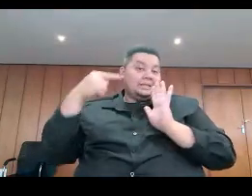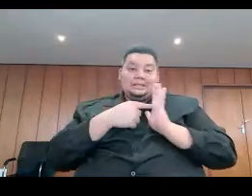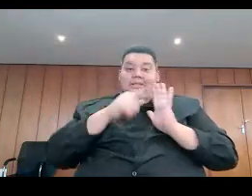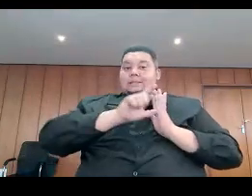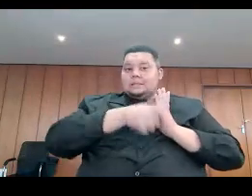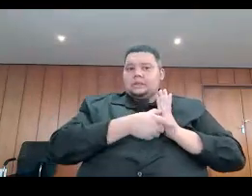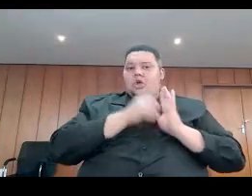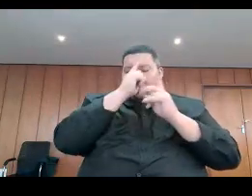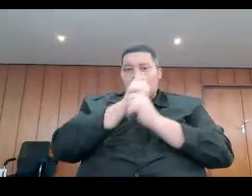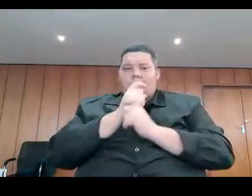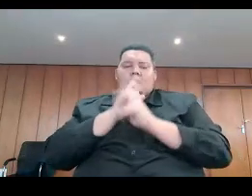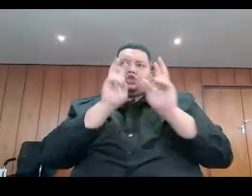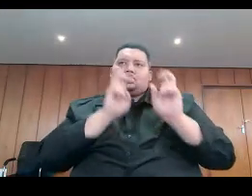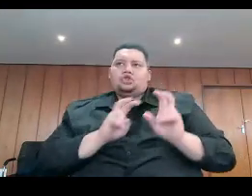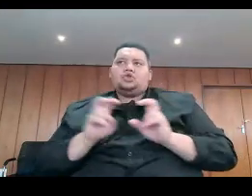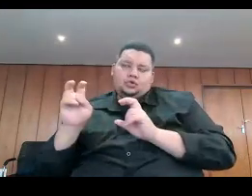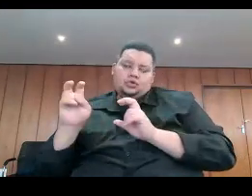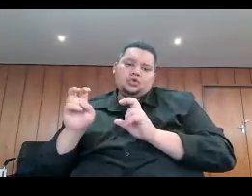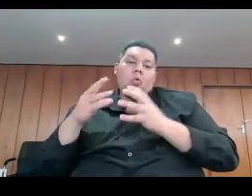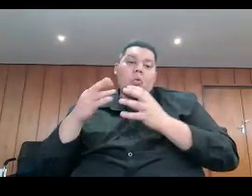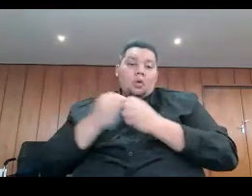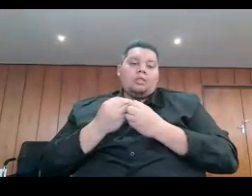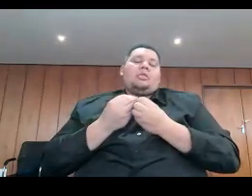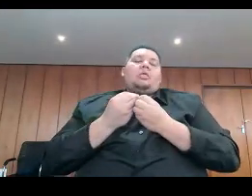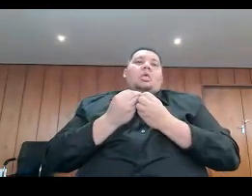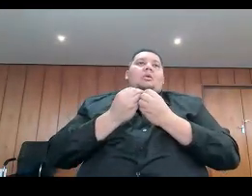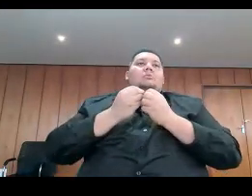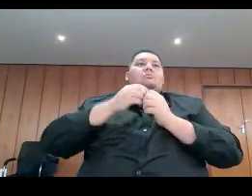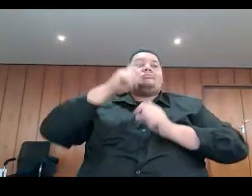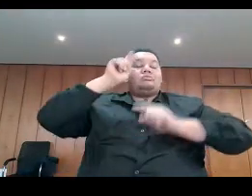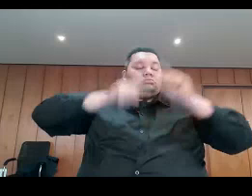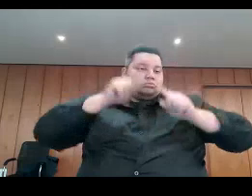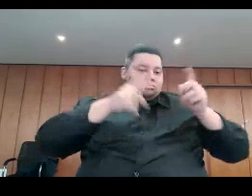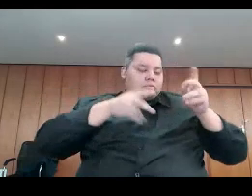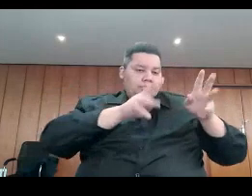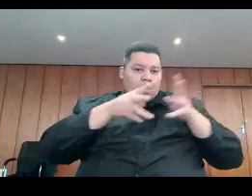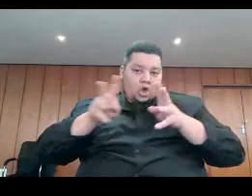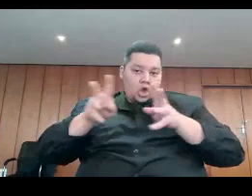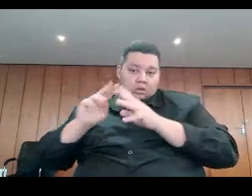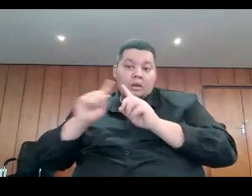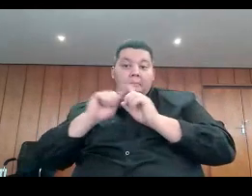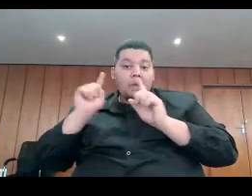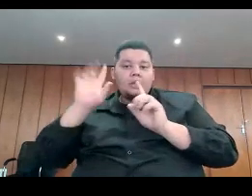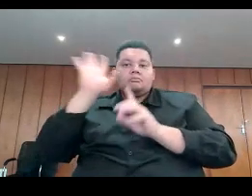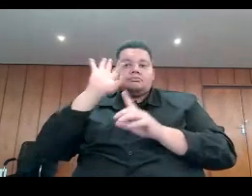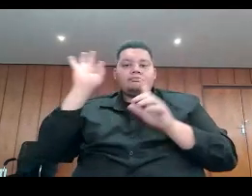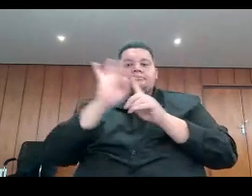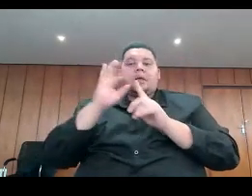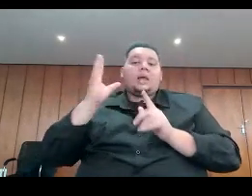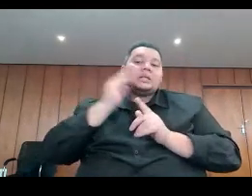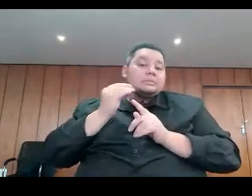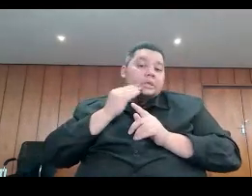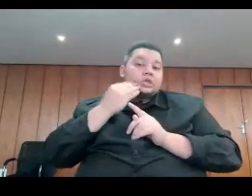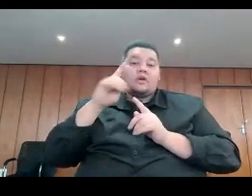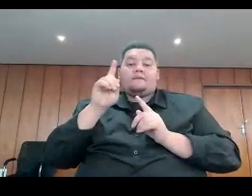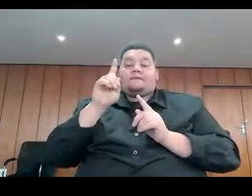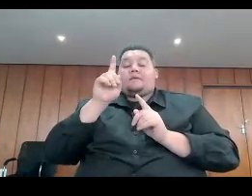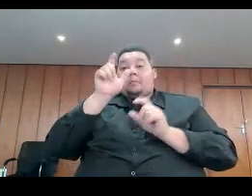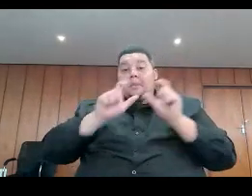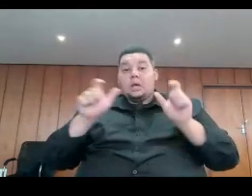complex issue with various intersections, but the unique experiences of persons